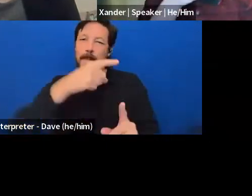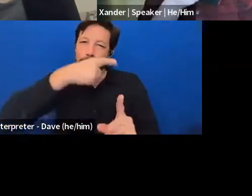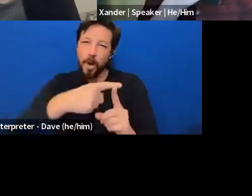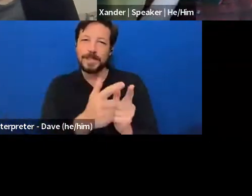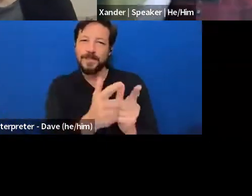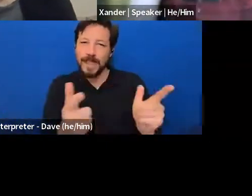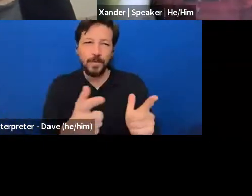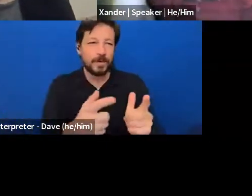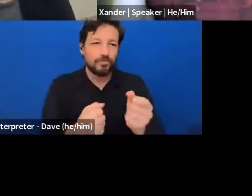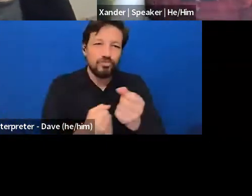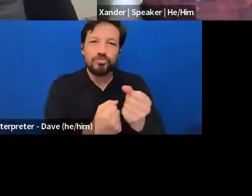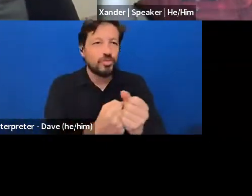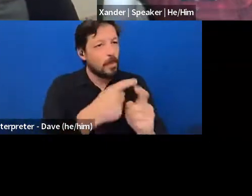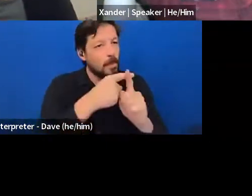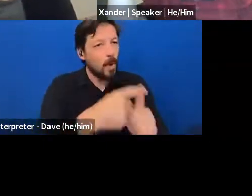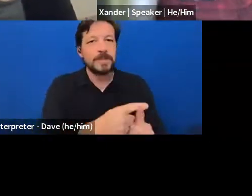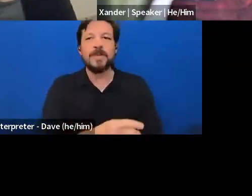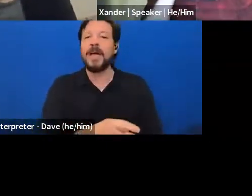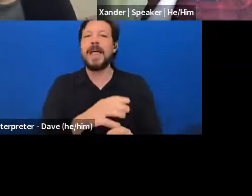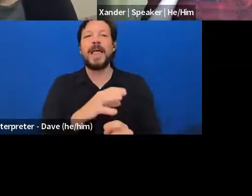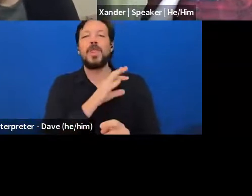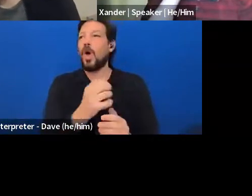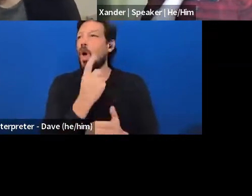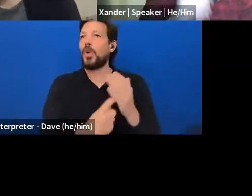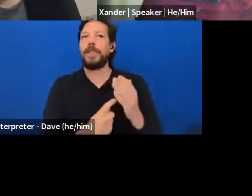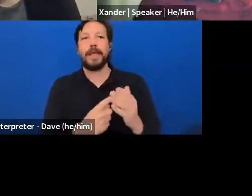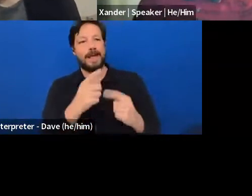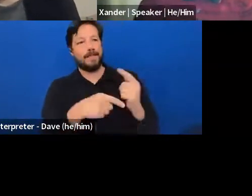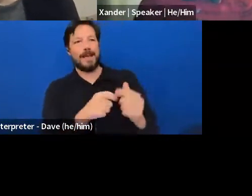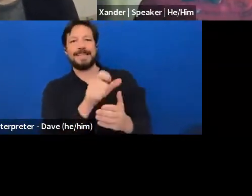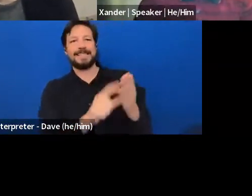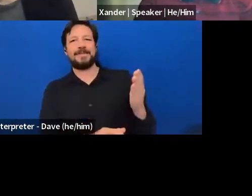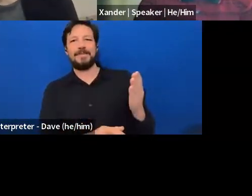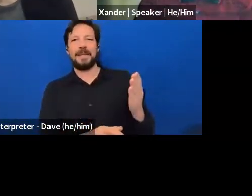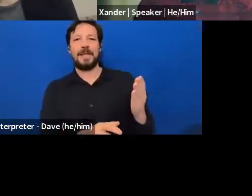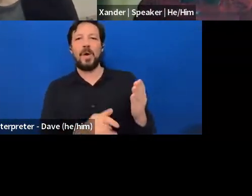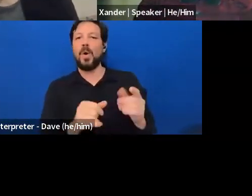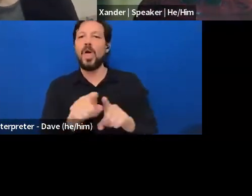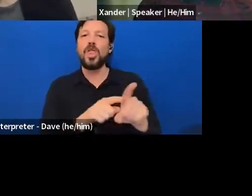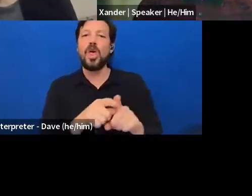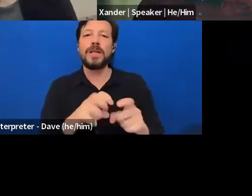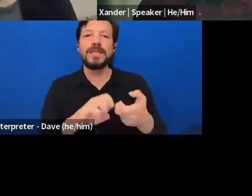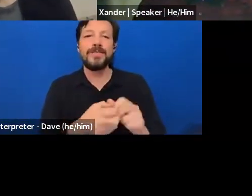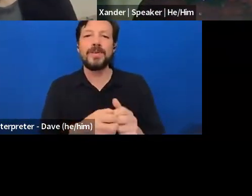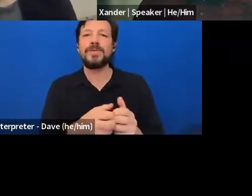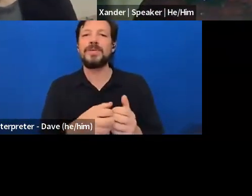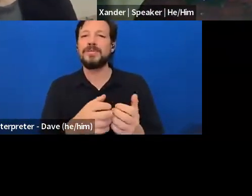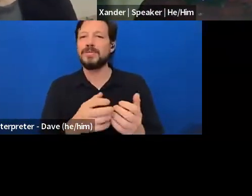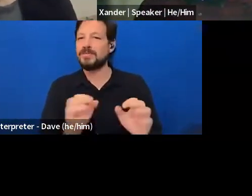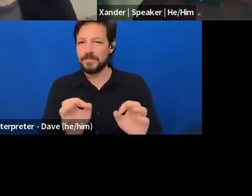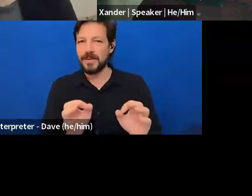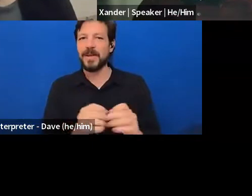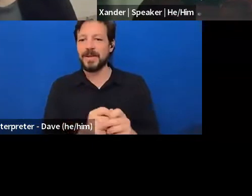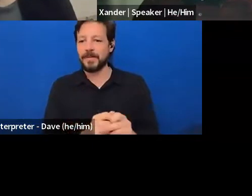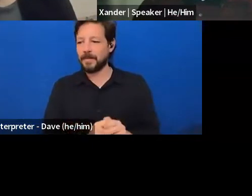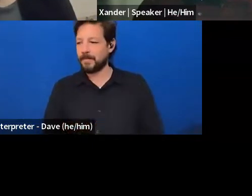doesn't solely relate to their disability or learning difficulties, etc. So we